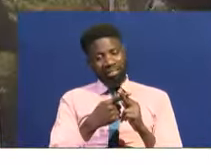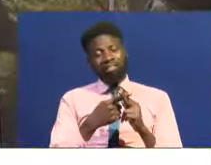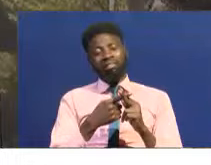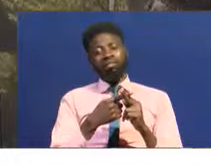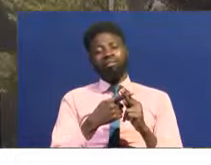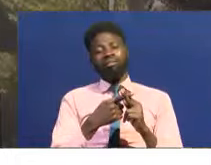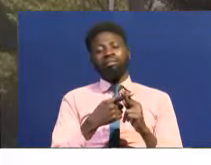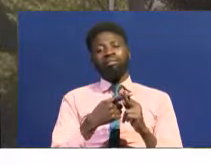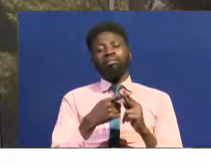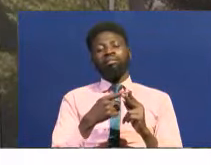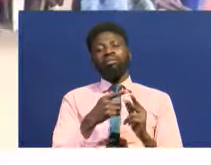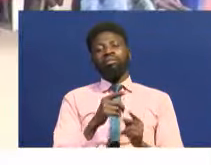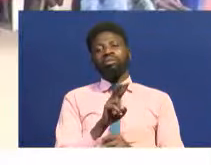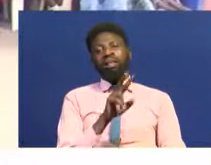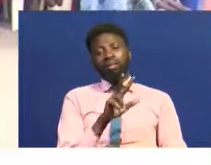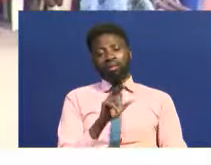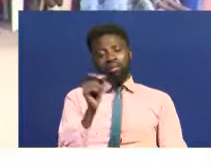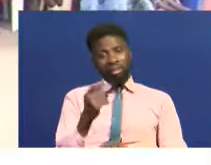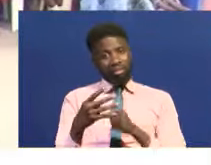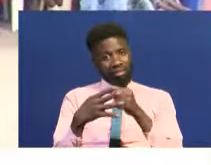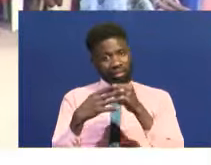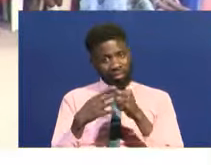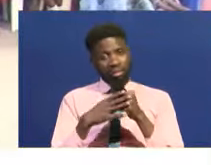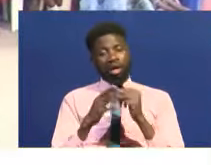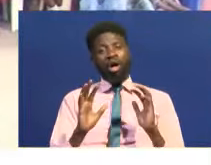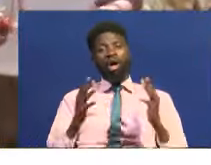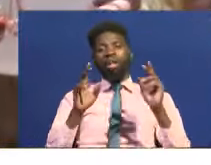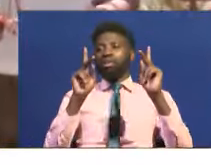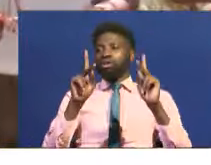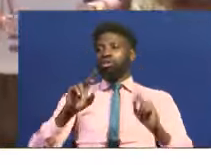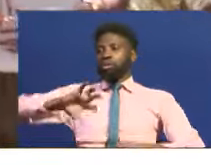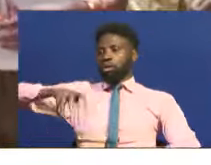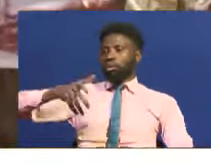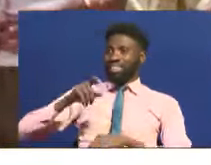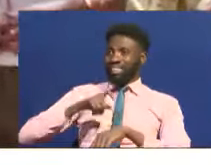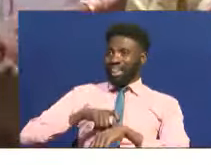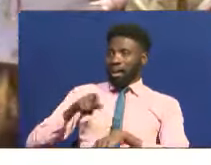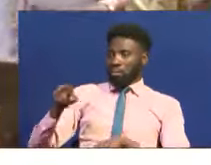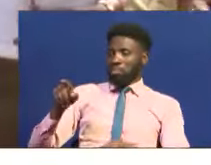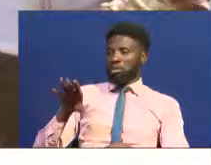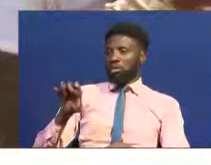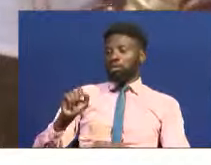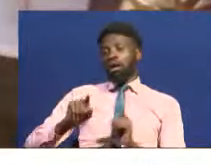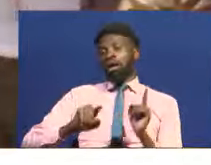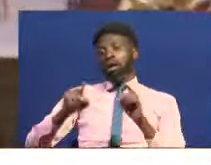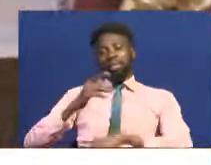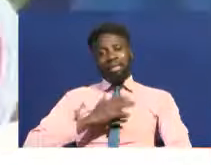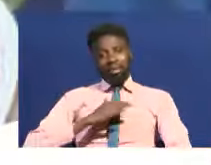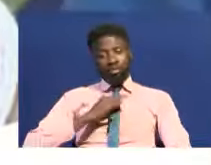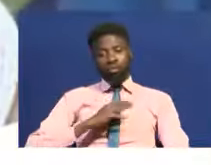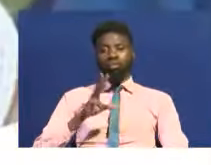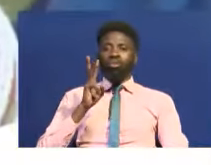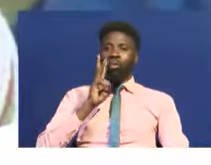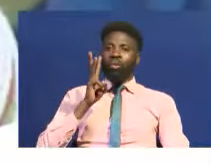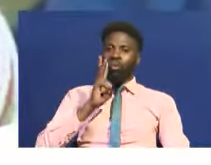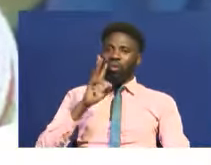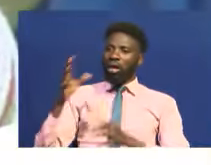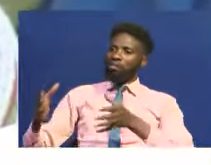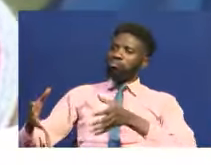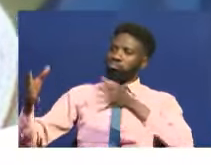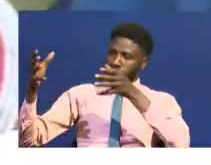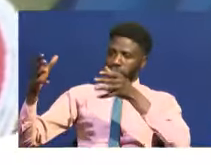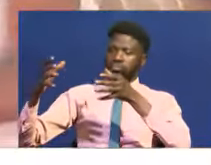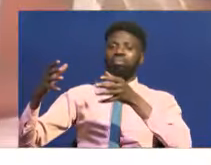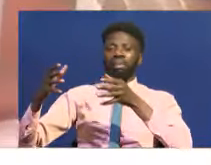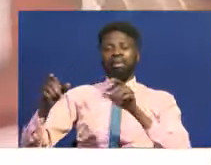will be held in Kisumu County. During the visit to Samburu, the Cabinet Secretary provided water tanks to the community and pledged that